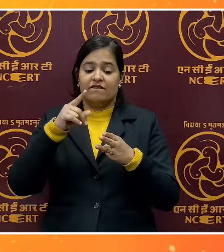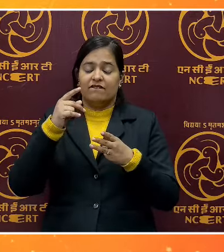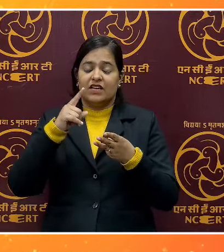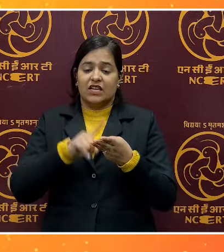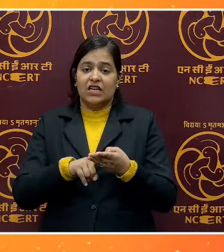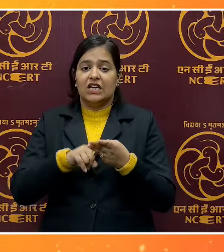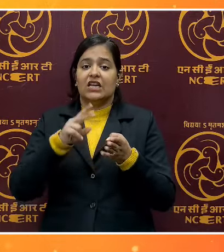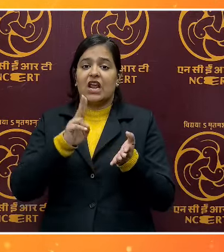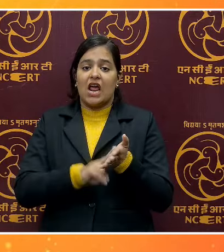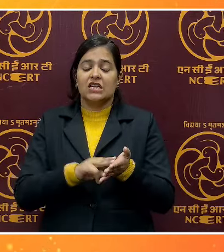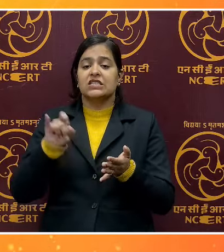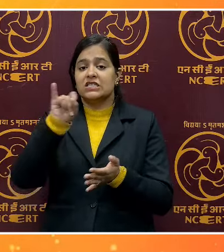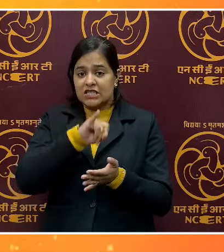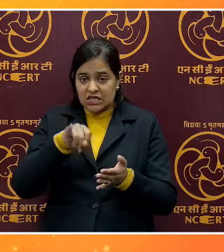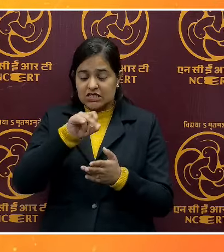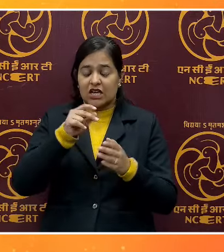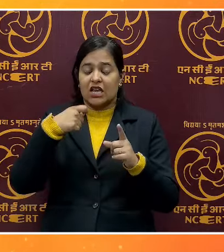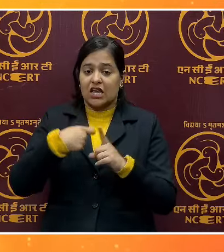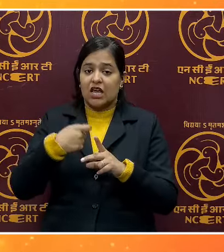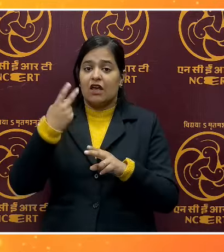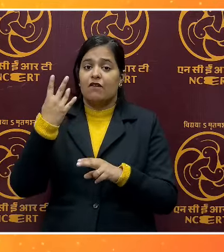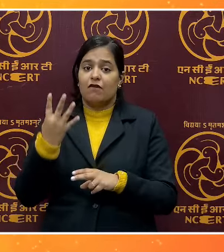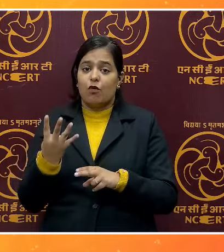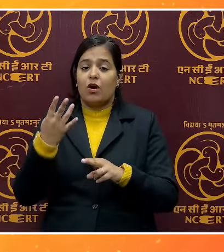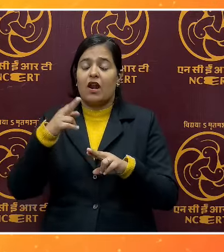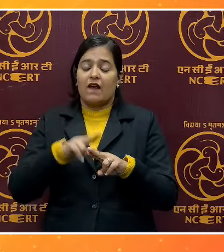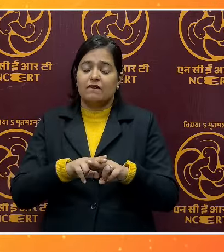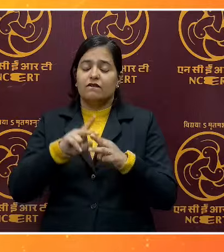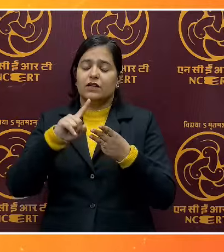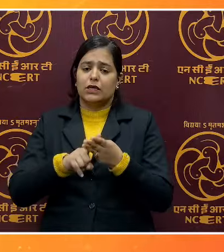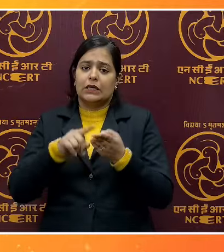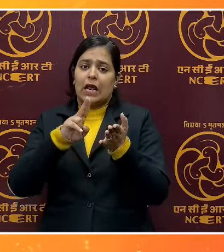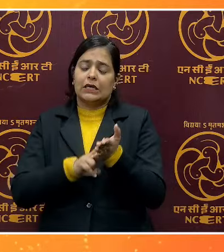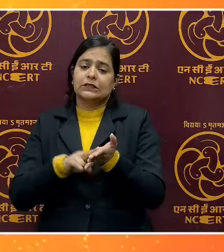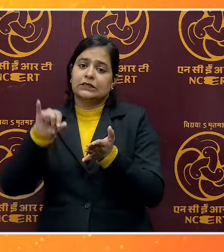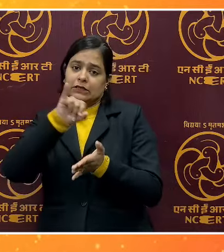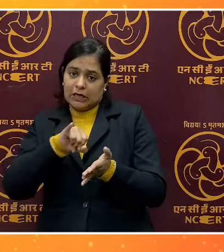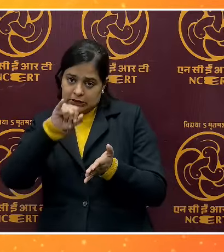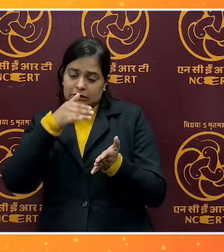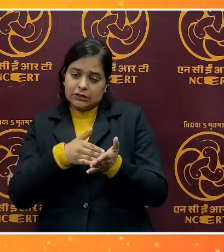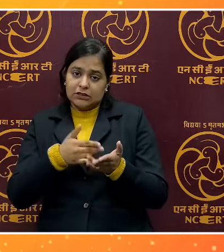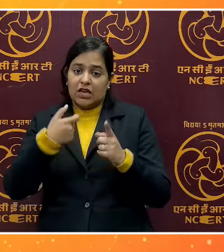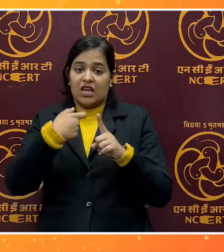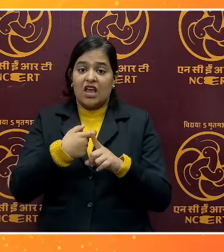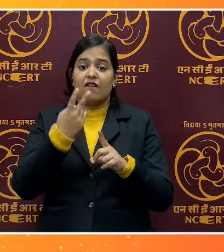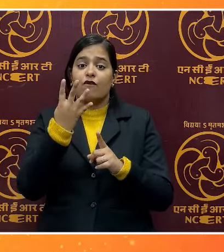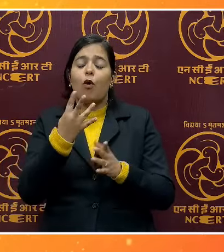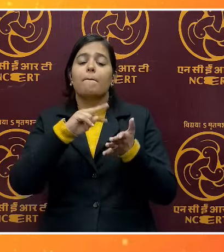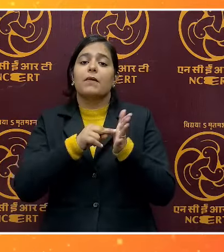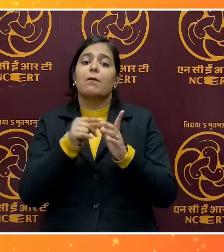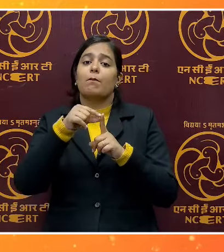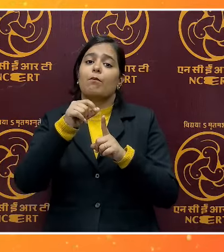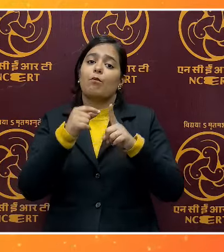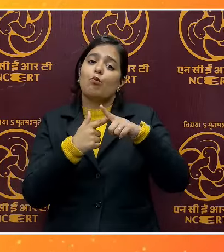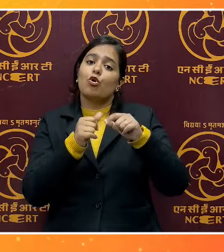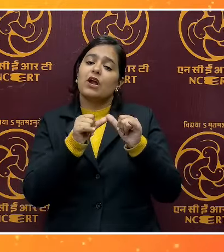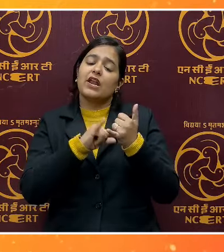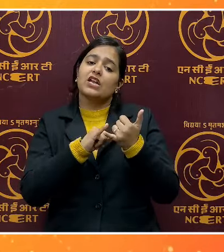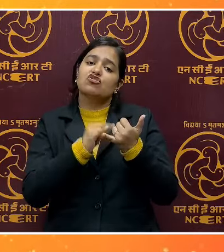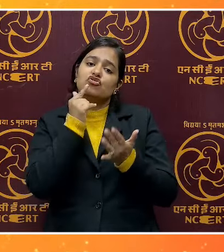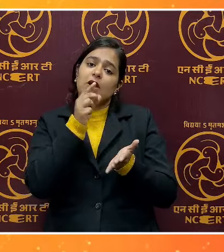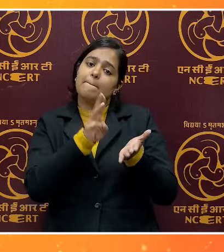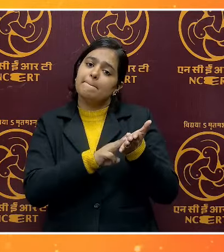just previously discussed, K4 FeCN6. Here, K4, it means that potassium is